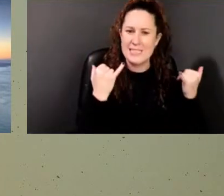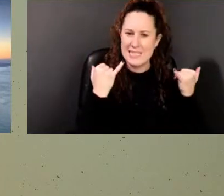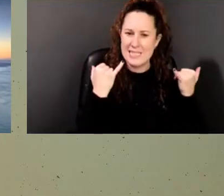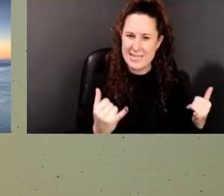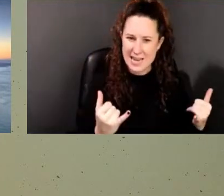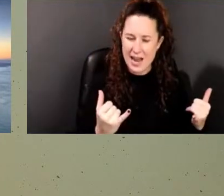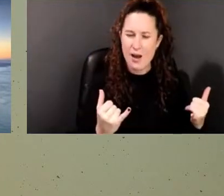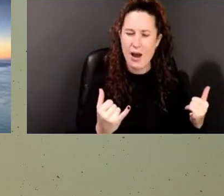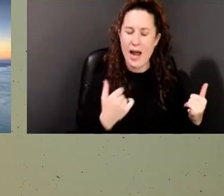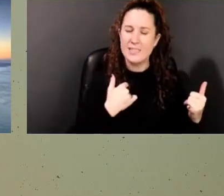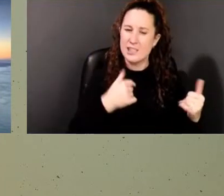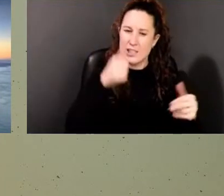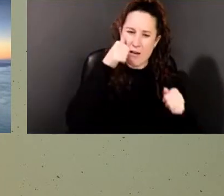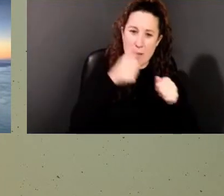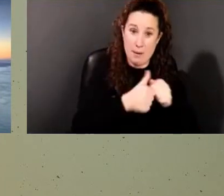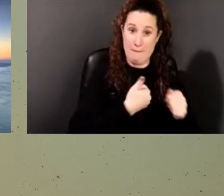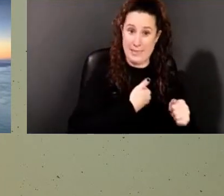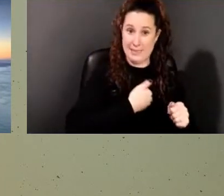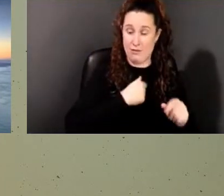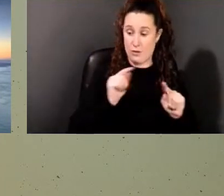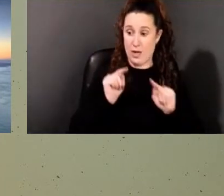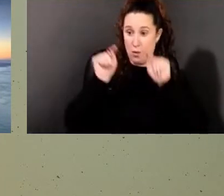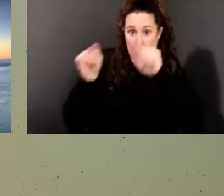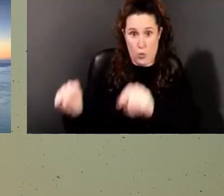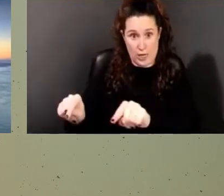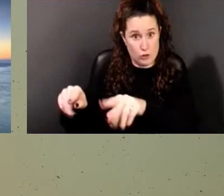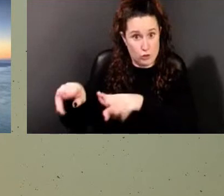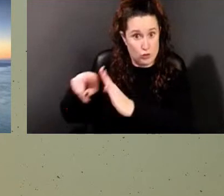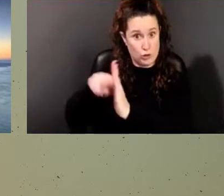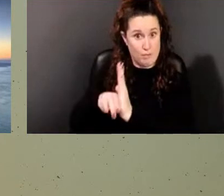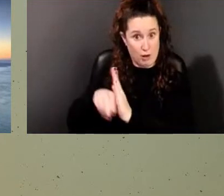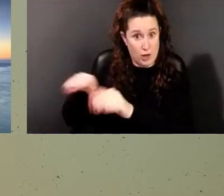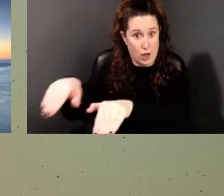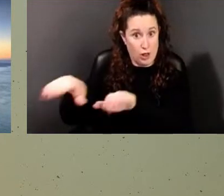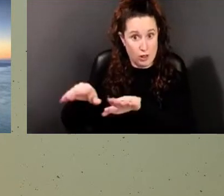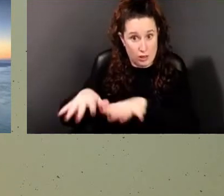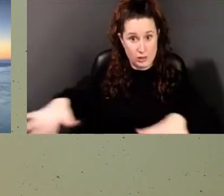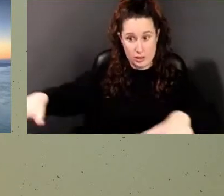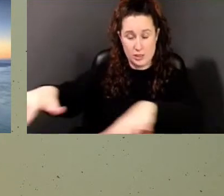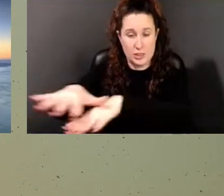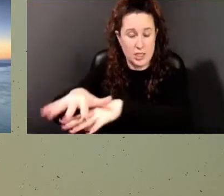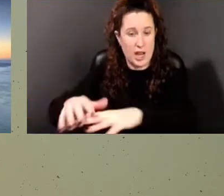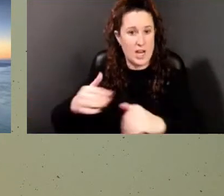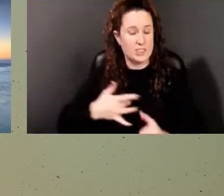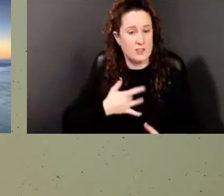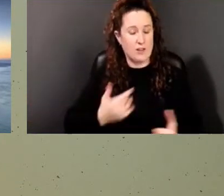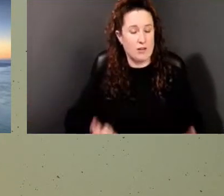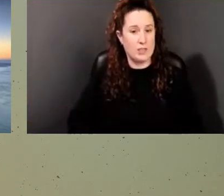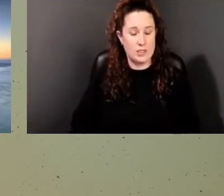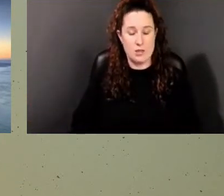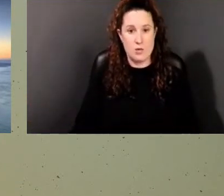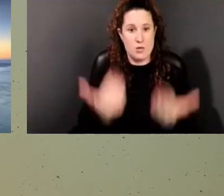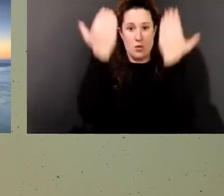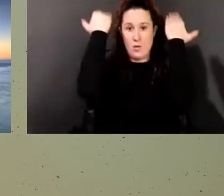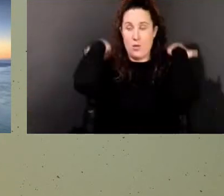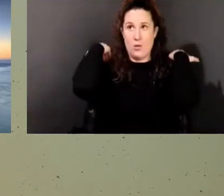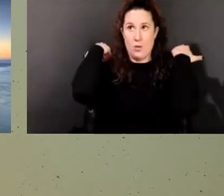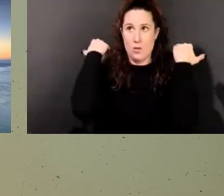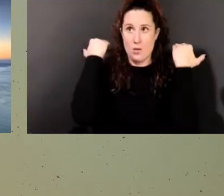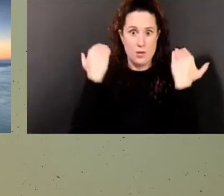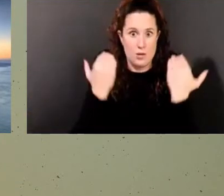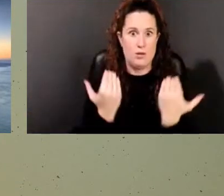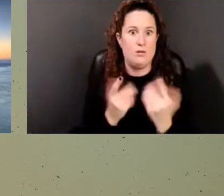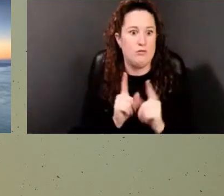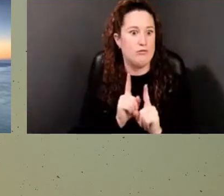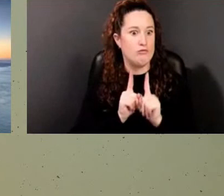coming over me of kind of the whole reality of the enslaved people who lived